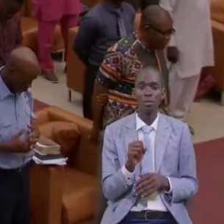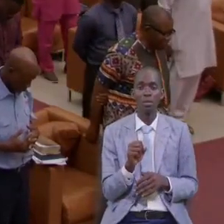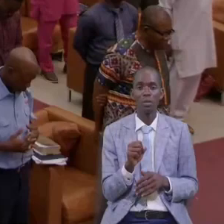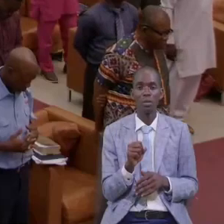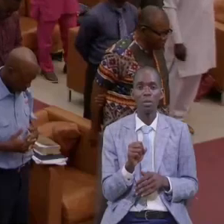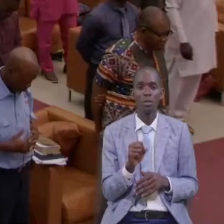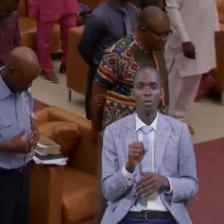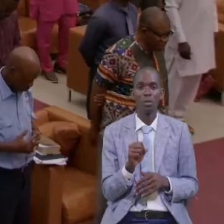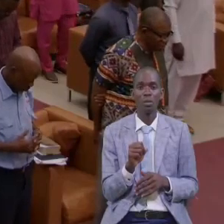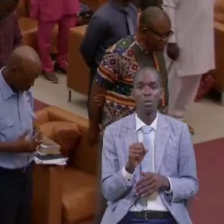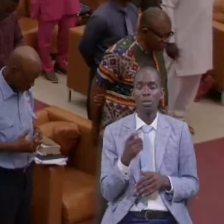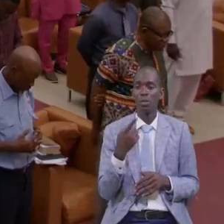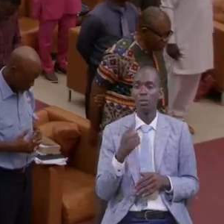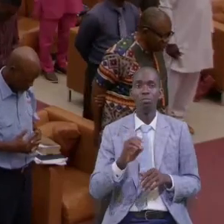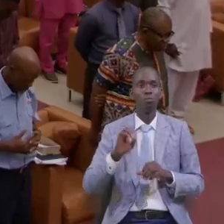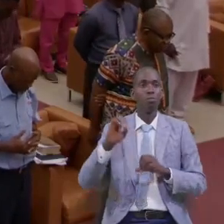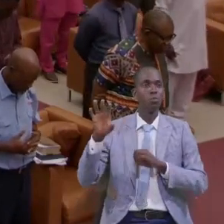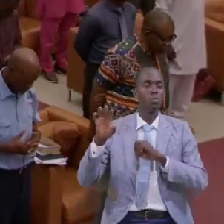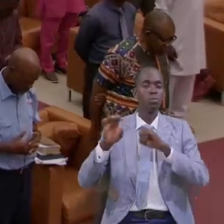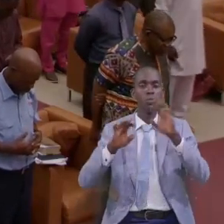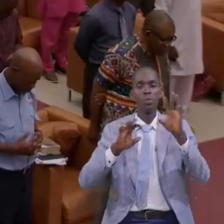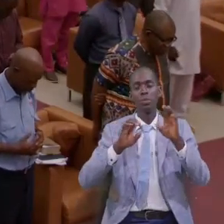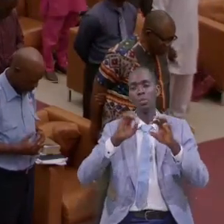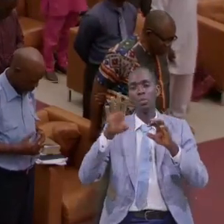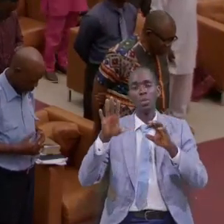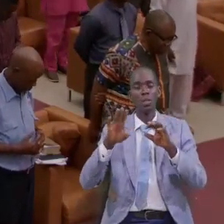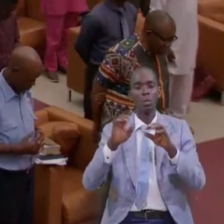the scattered workers,